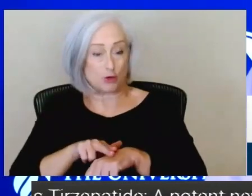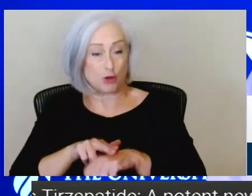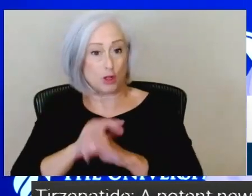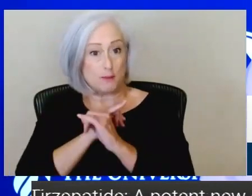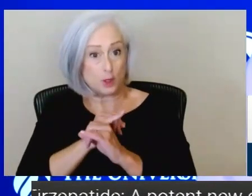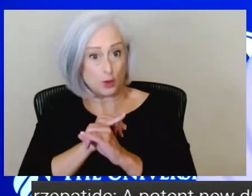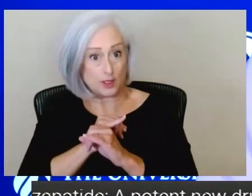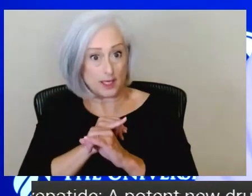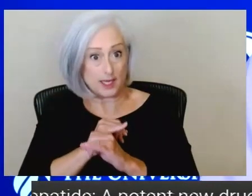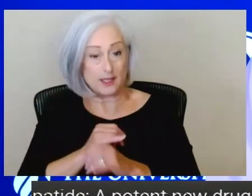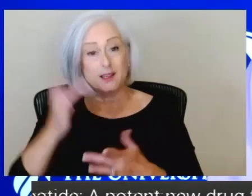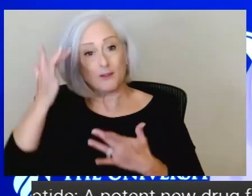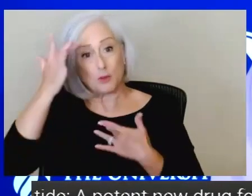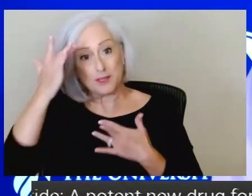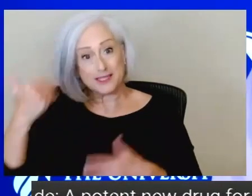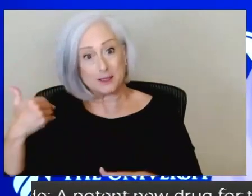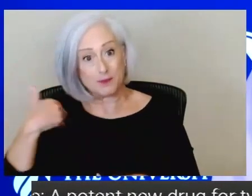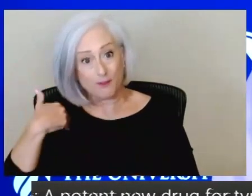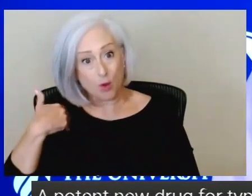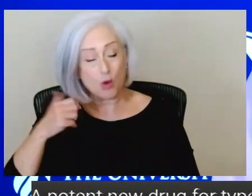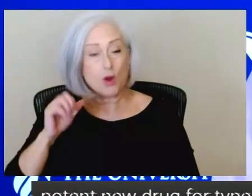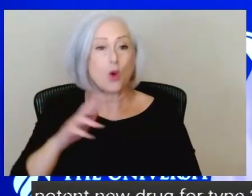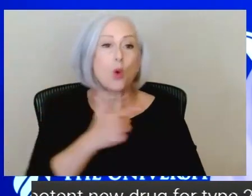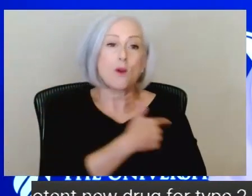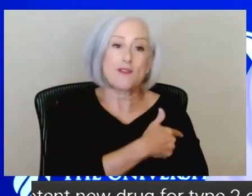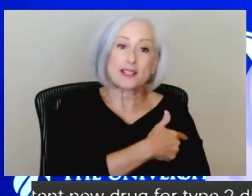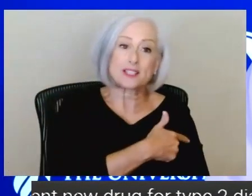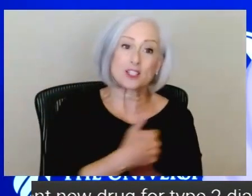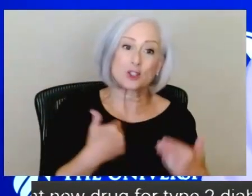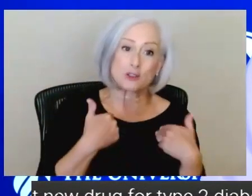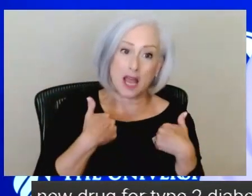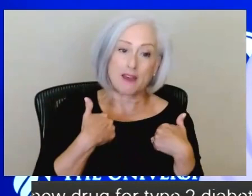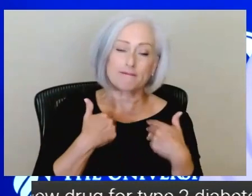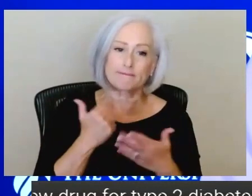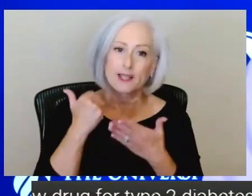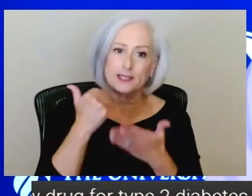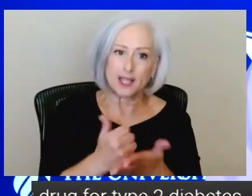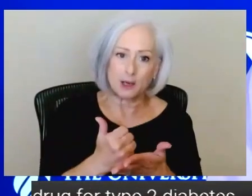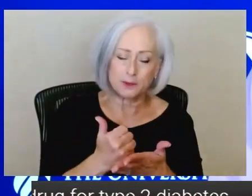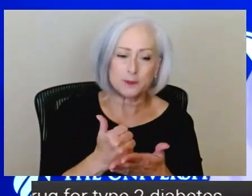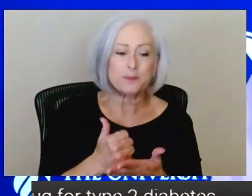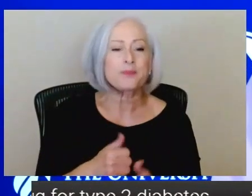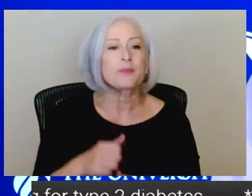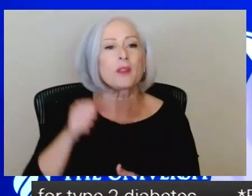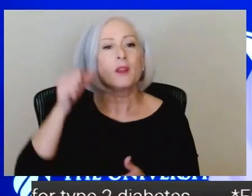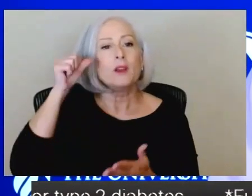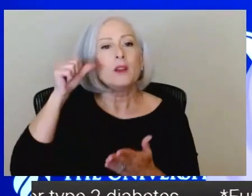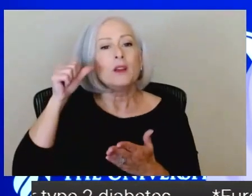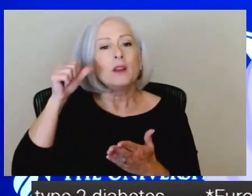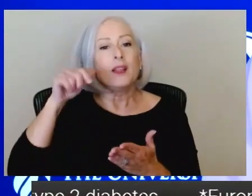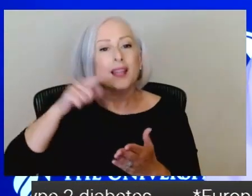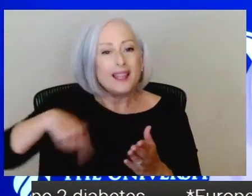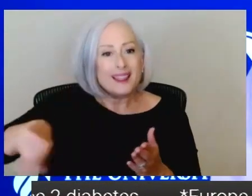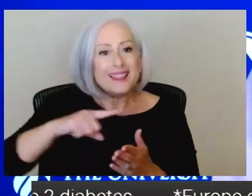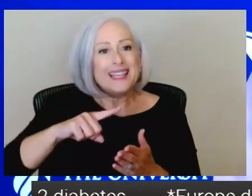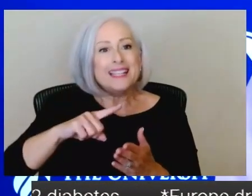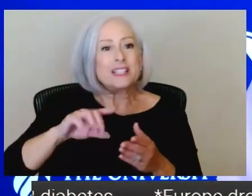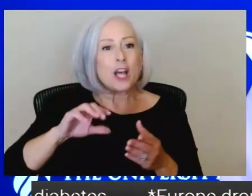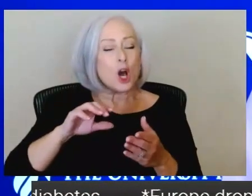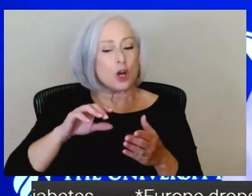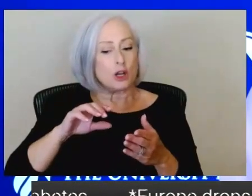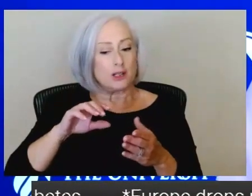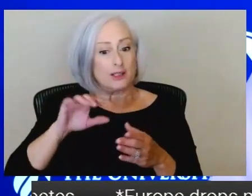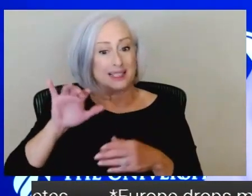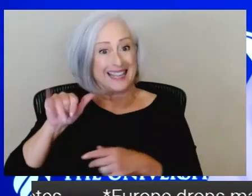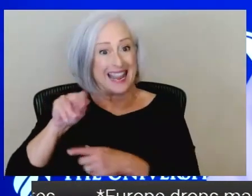through vaccination, that has been good. The other thing we have to remember too is that these are notified cases. These are counted cases because they're